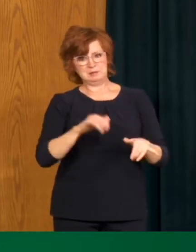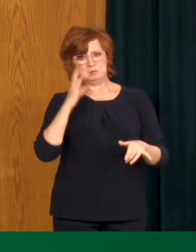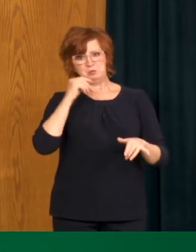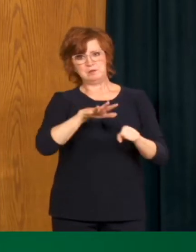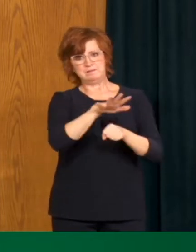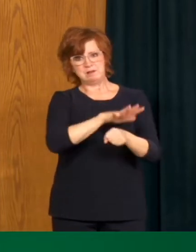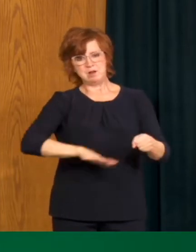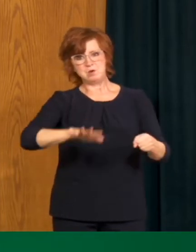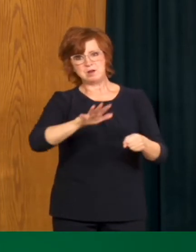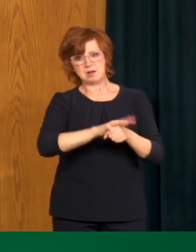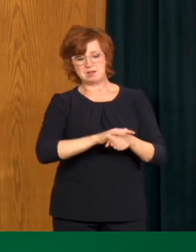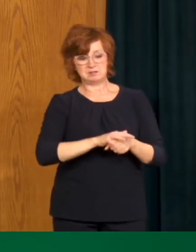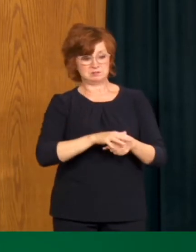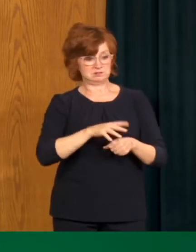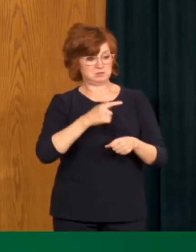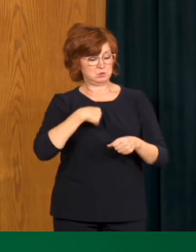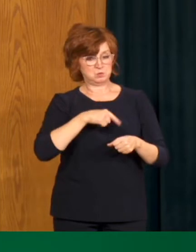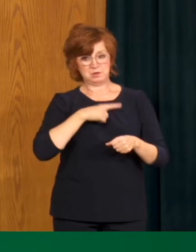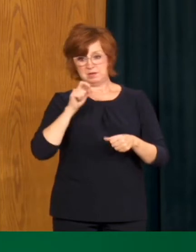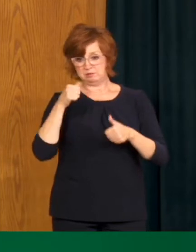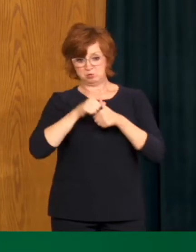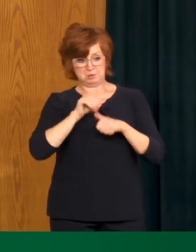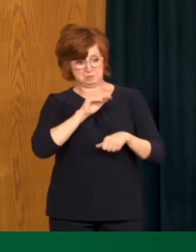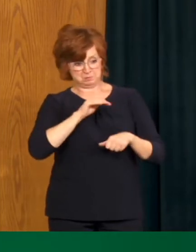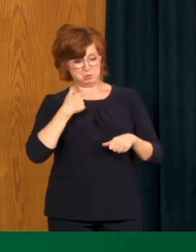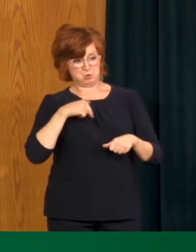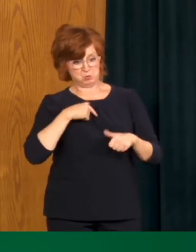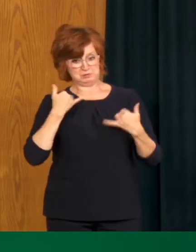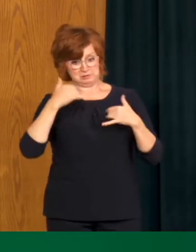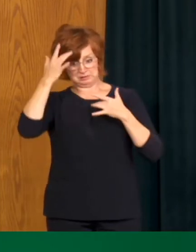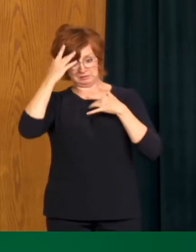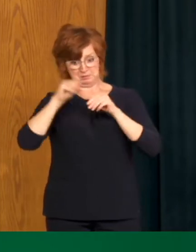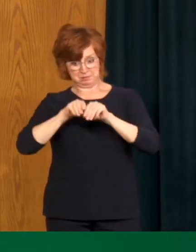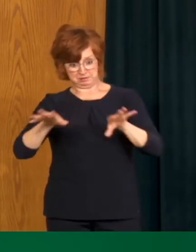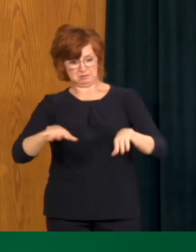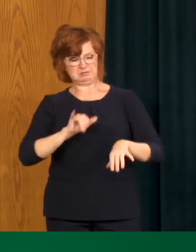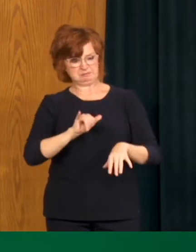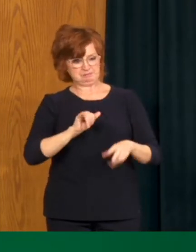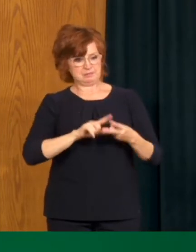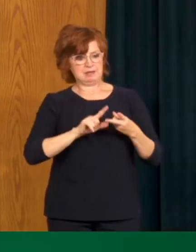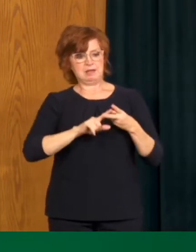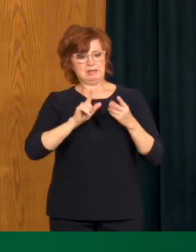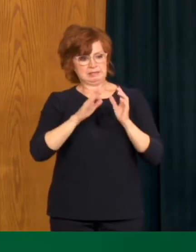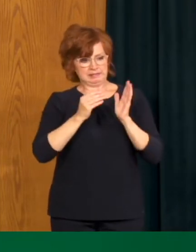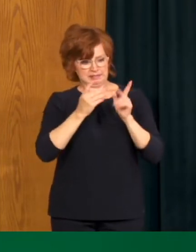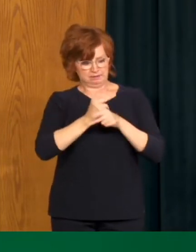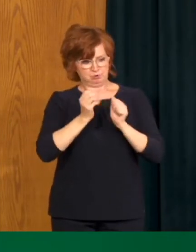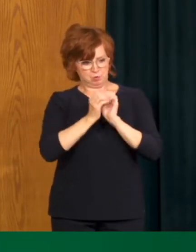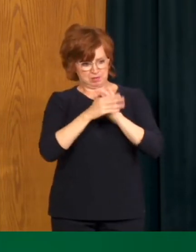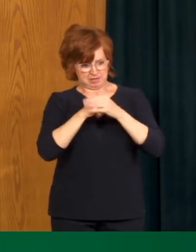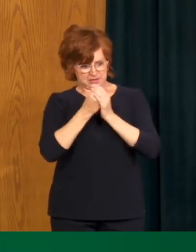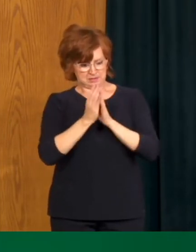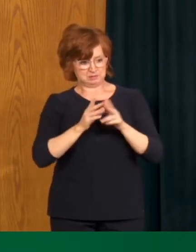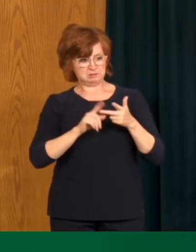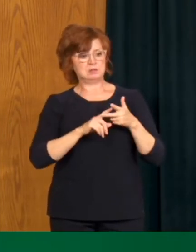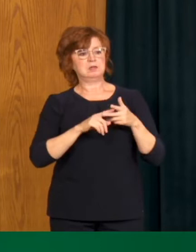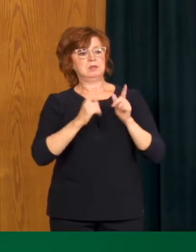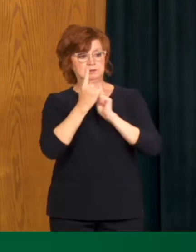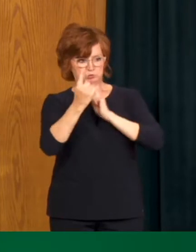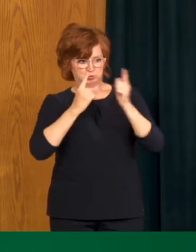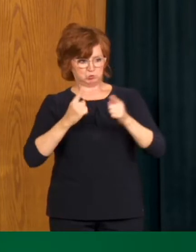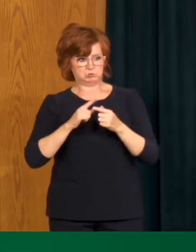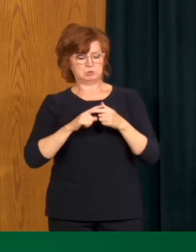best contain that disease, and that is through public health restrictions, proper hand hygiene, social distancing, wearing a mask when you can't do that.